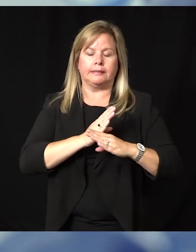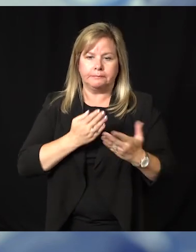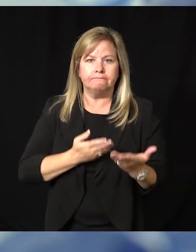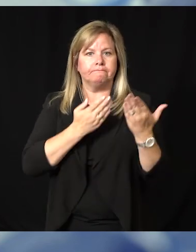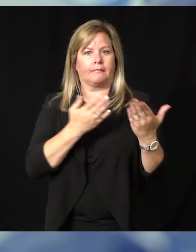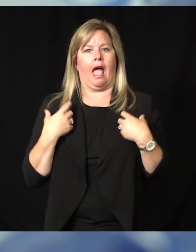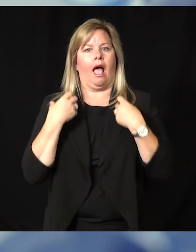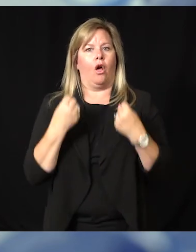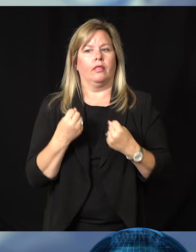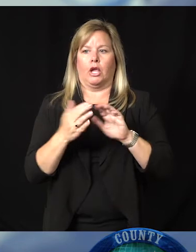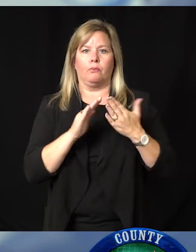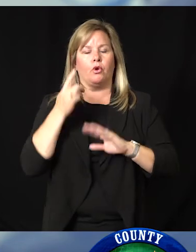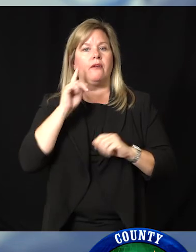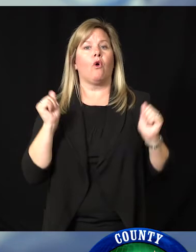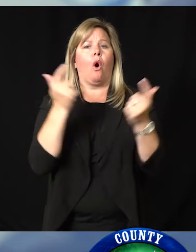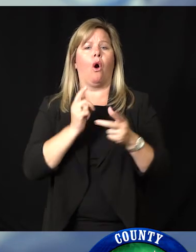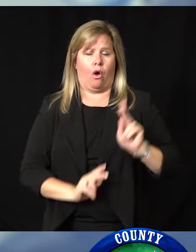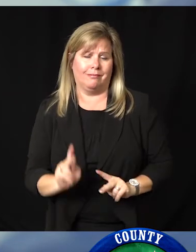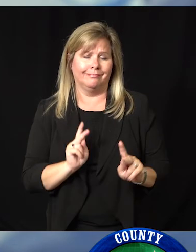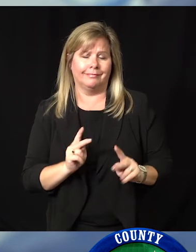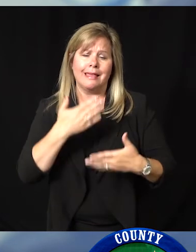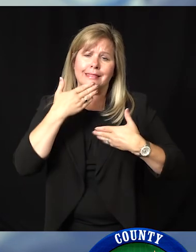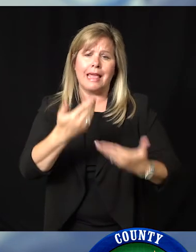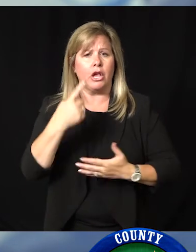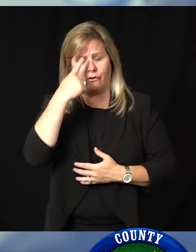for all. So thank you for staying